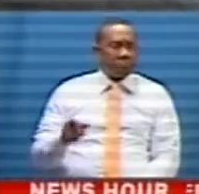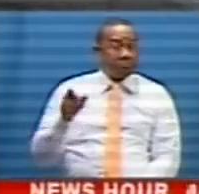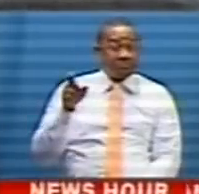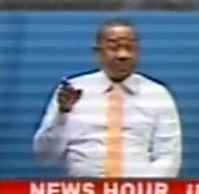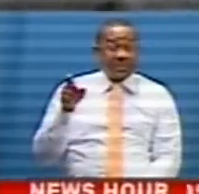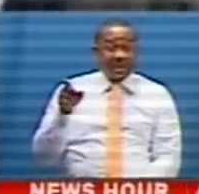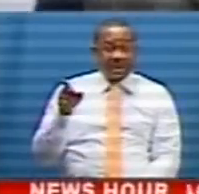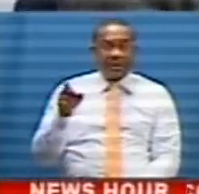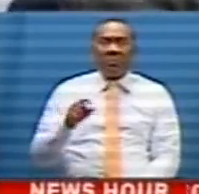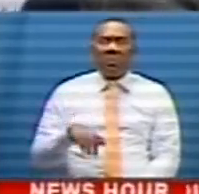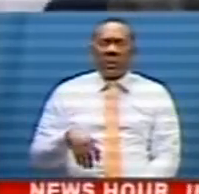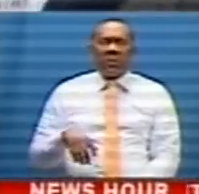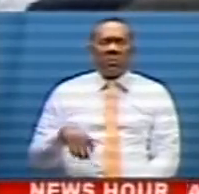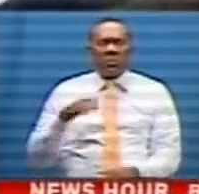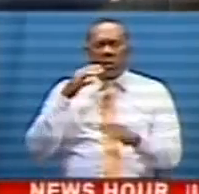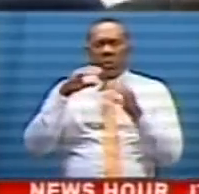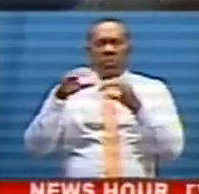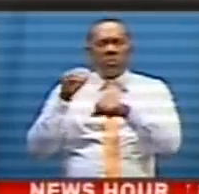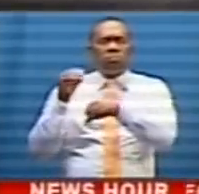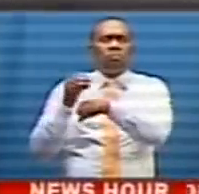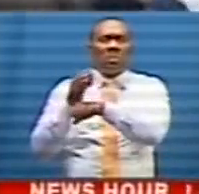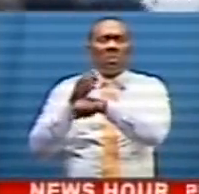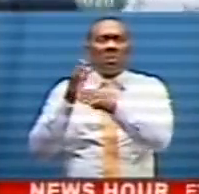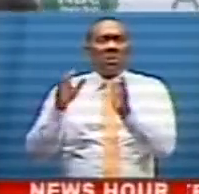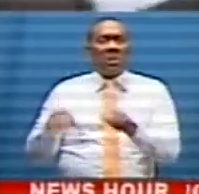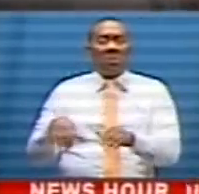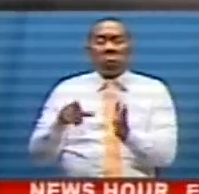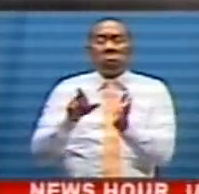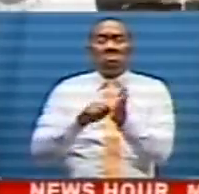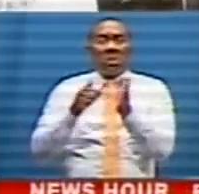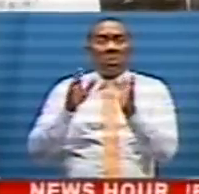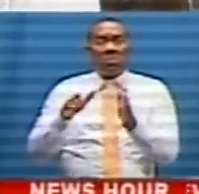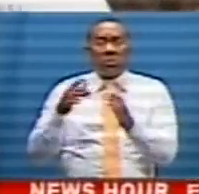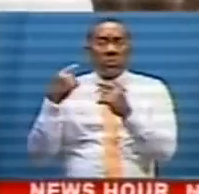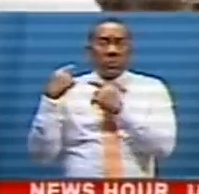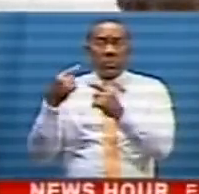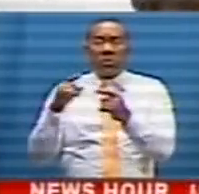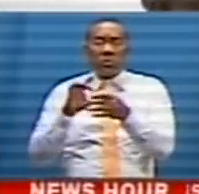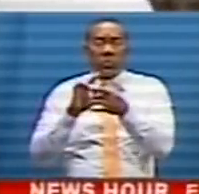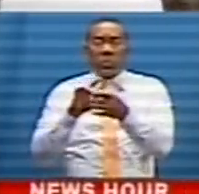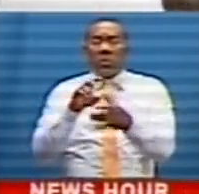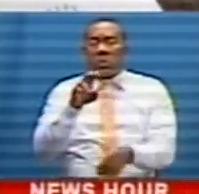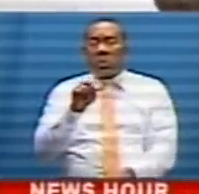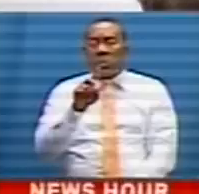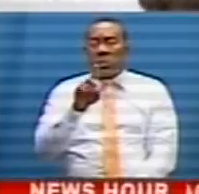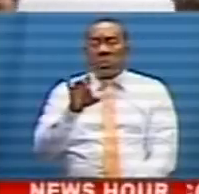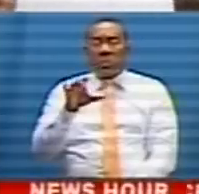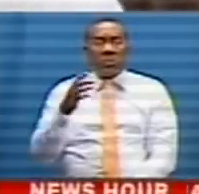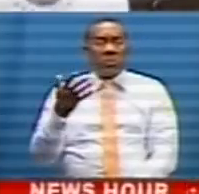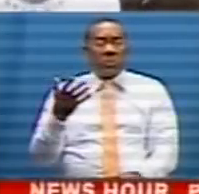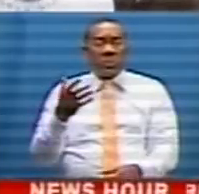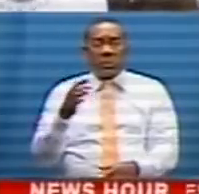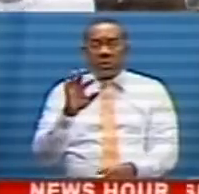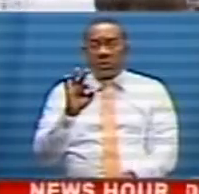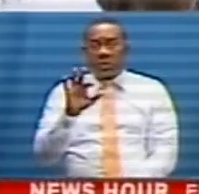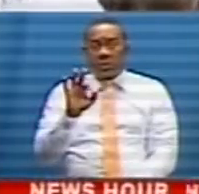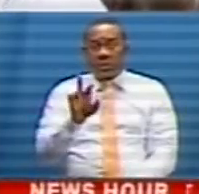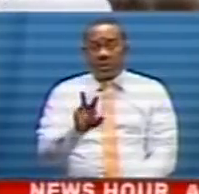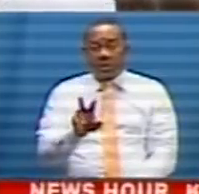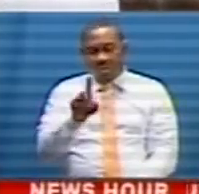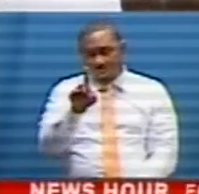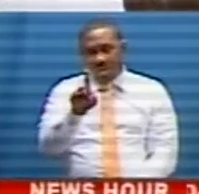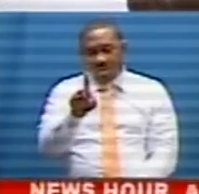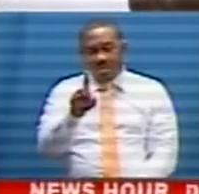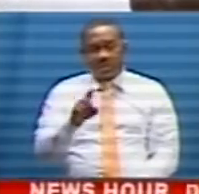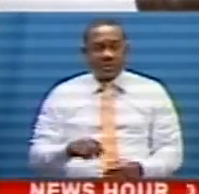and communication consultant, has been a member of the National Democratic Congress since its inception in